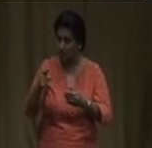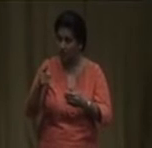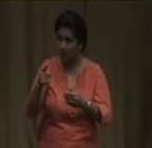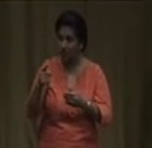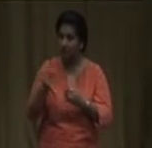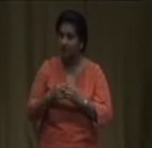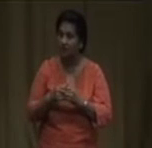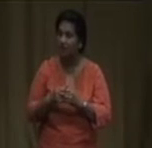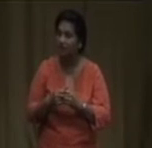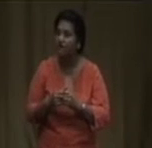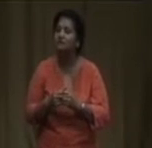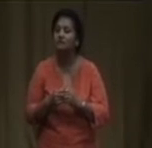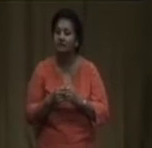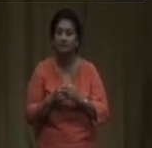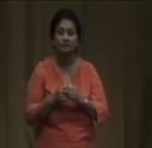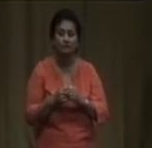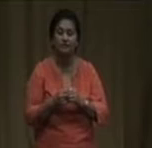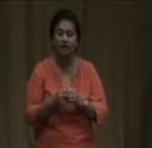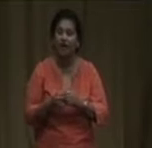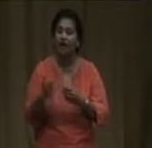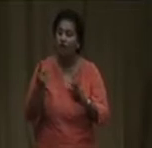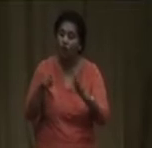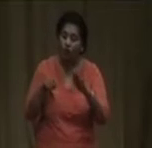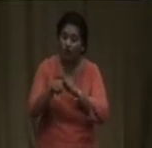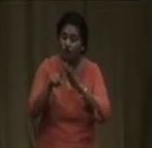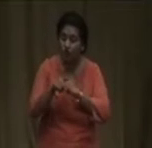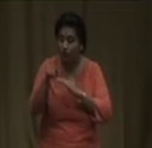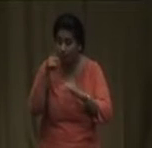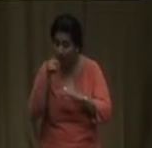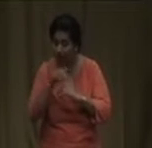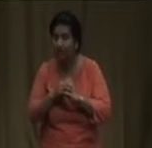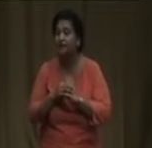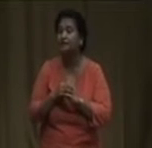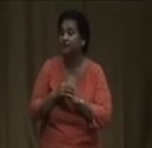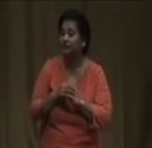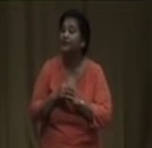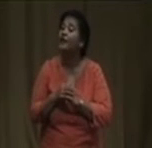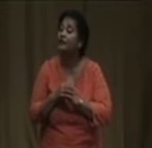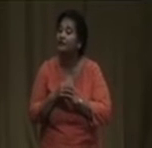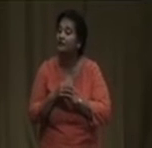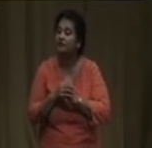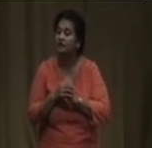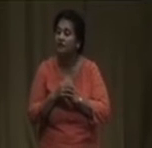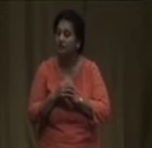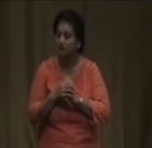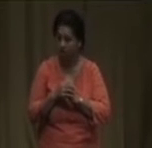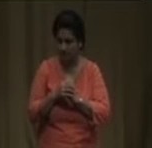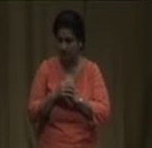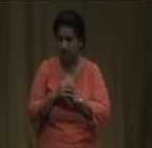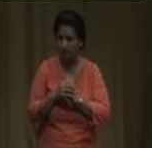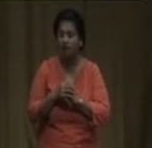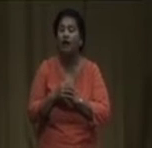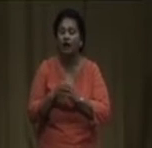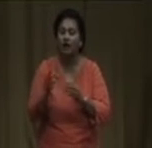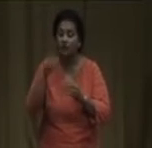necessarily traditionally serve well, like refugees and migrants, socio-economic disadvantaged learners who wouldn't have had the money to afford to